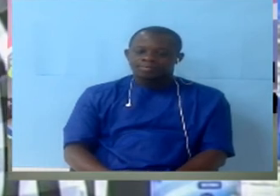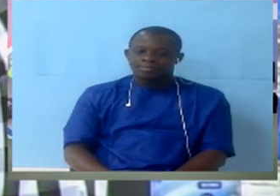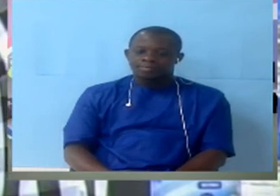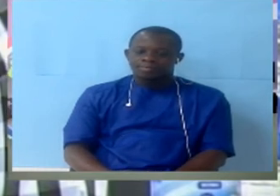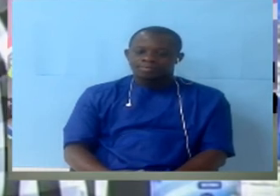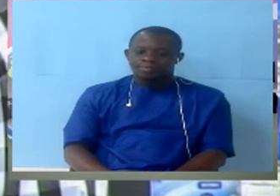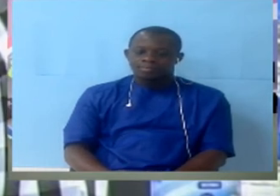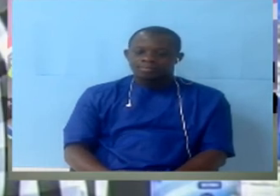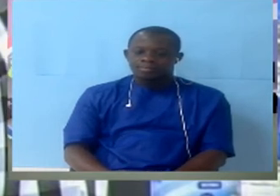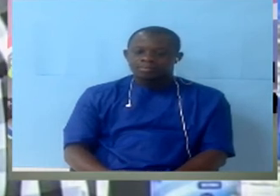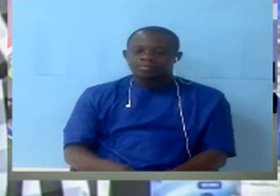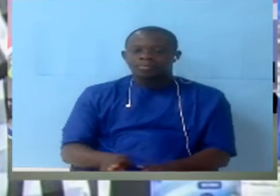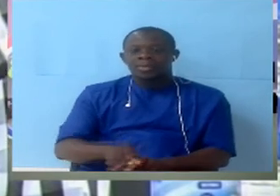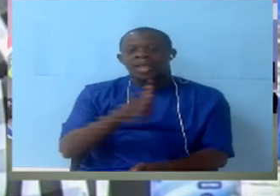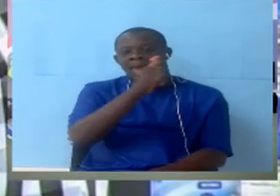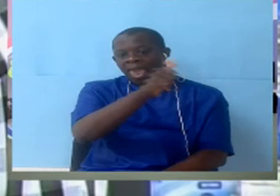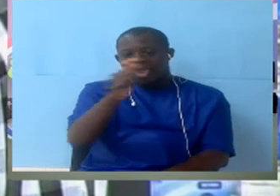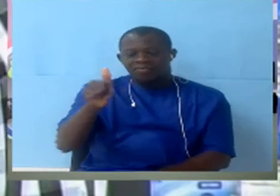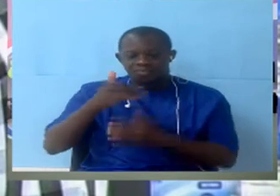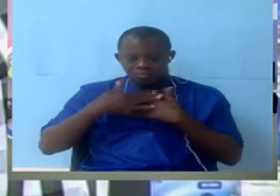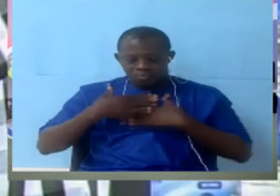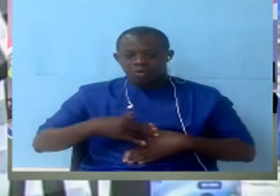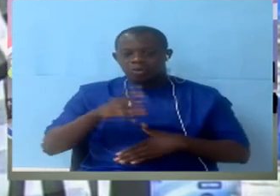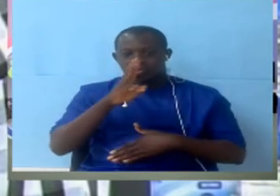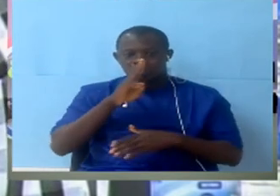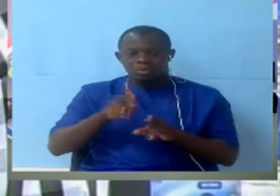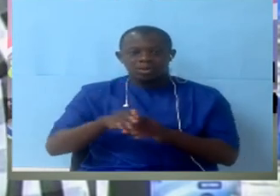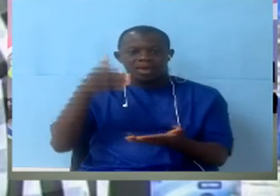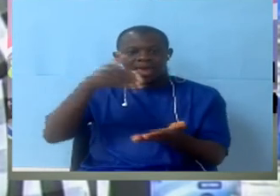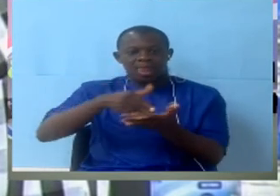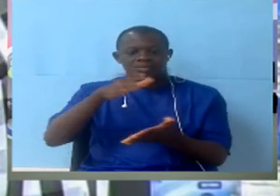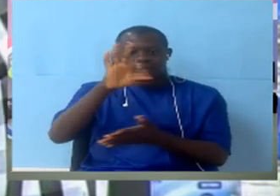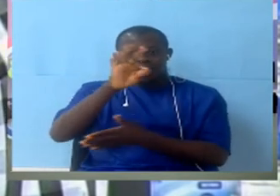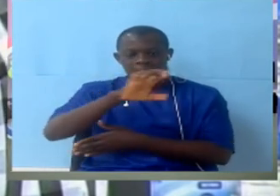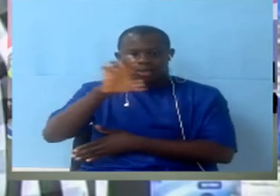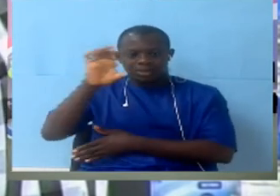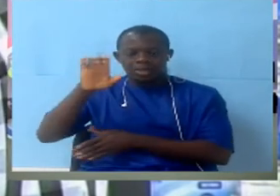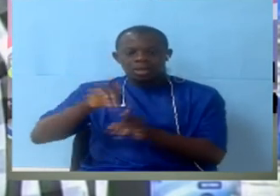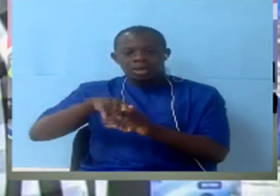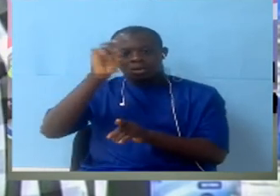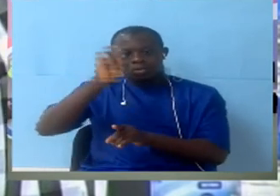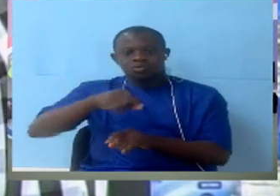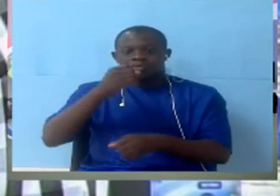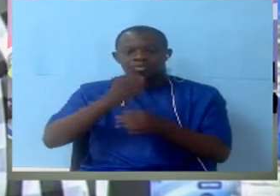I mean, everybody who comes to the TRRC has to be treated fairly.